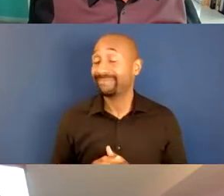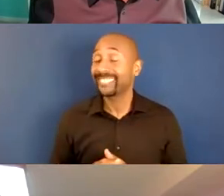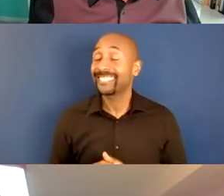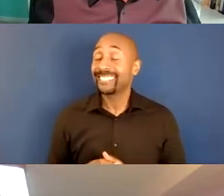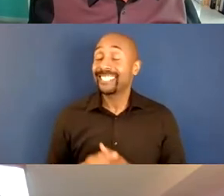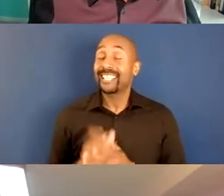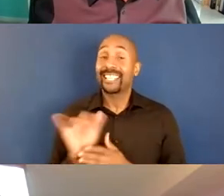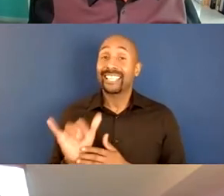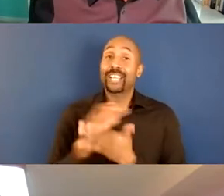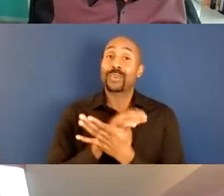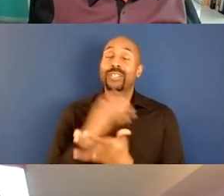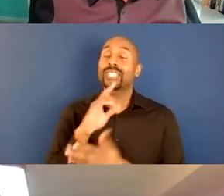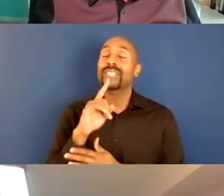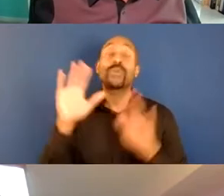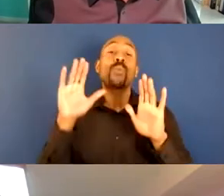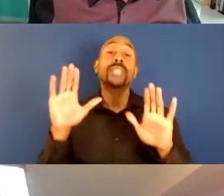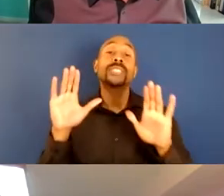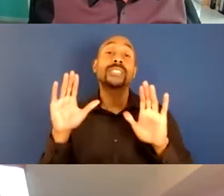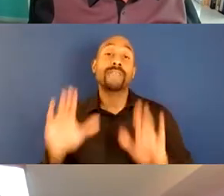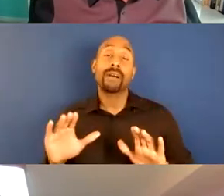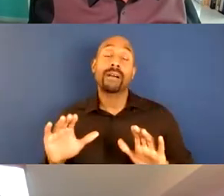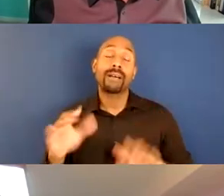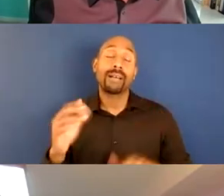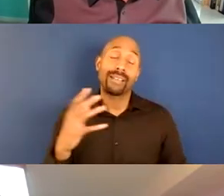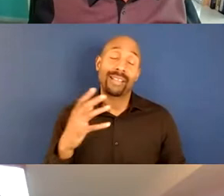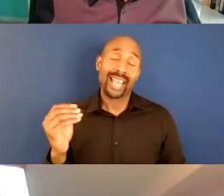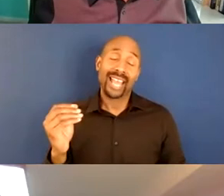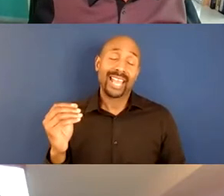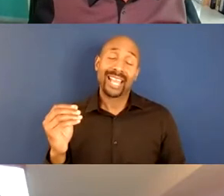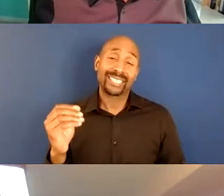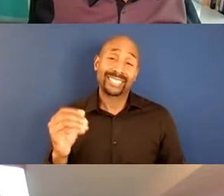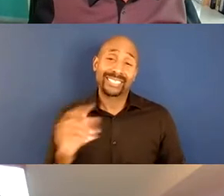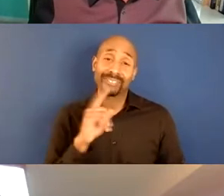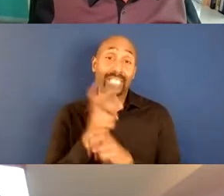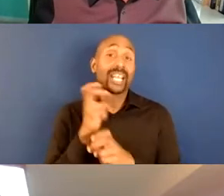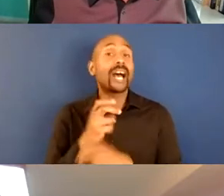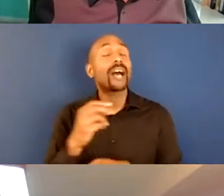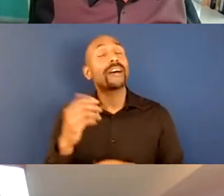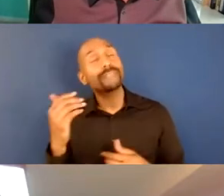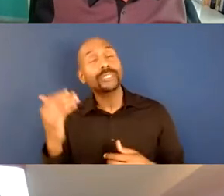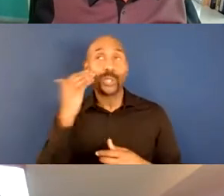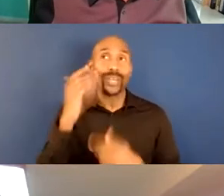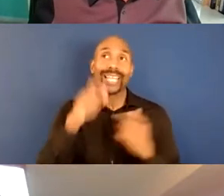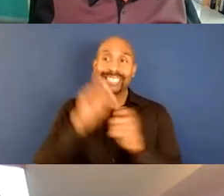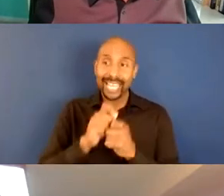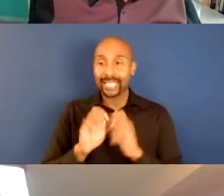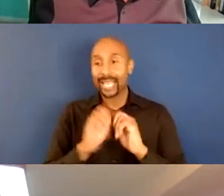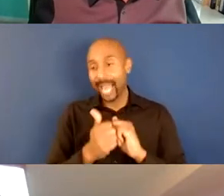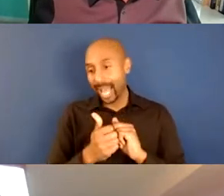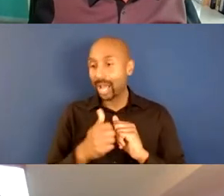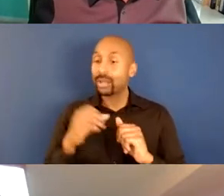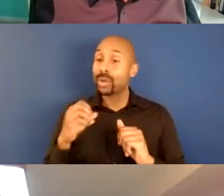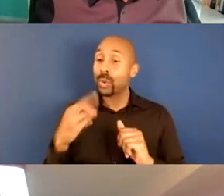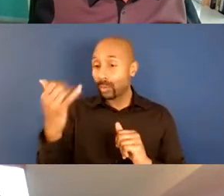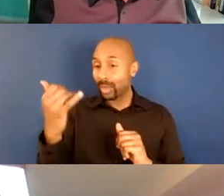it was wonderful. And, you know, it's hard to know exactly how and why. Again, someone